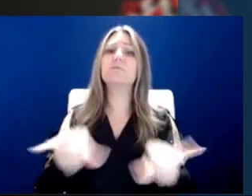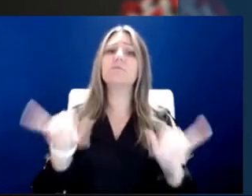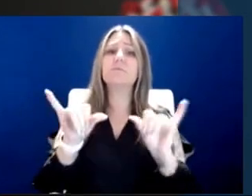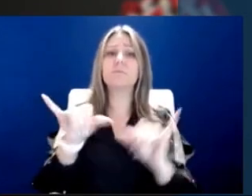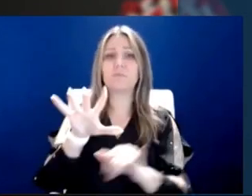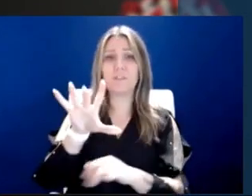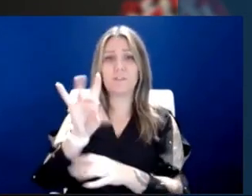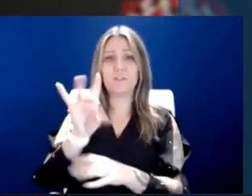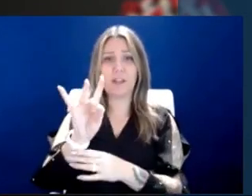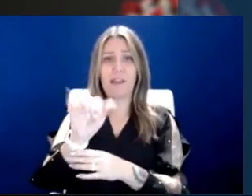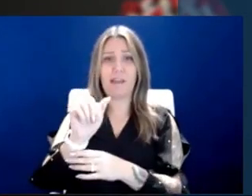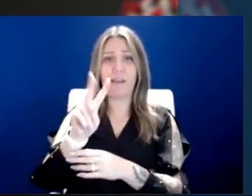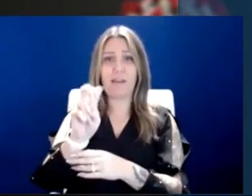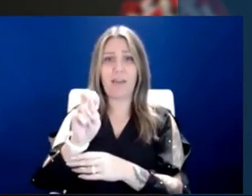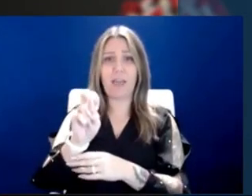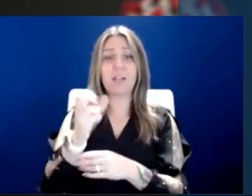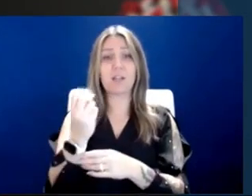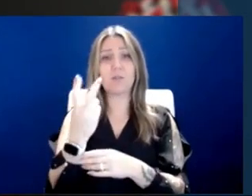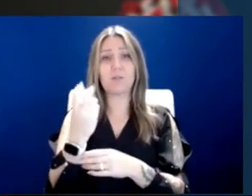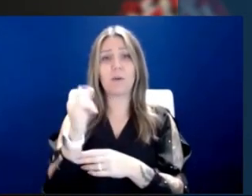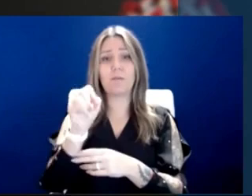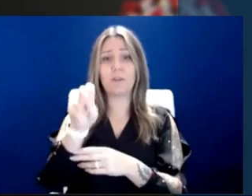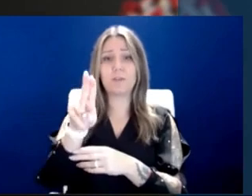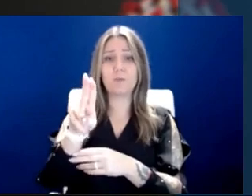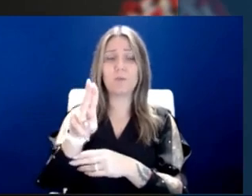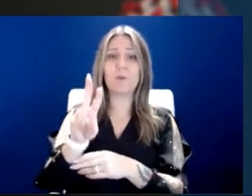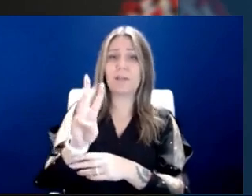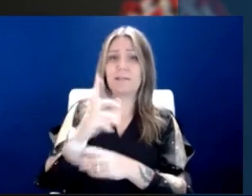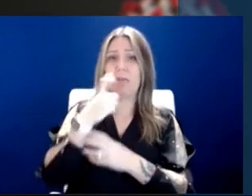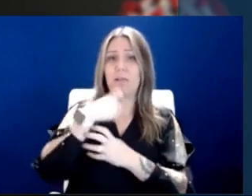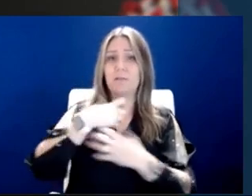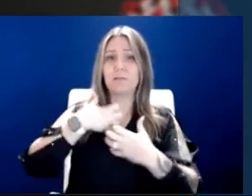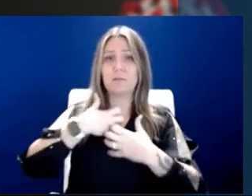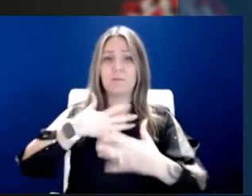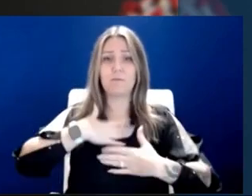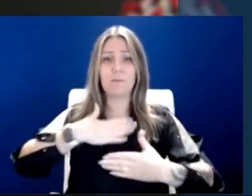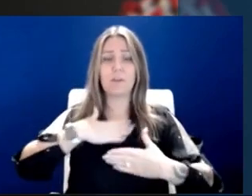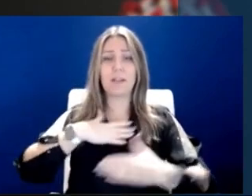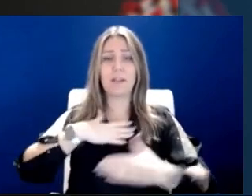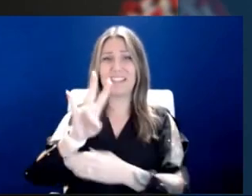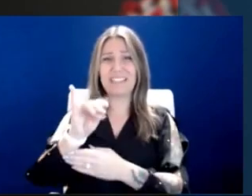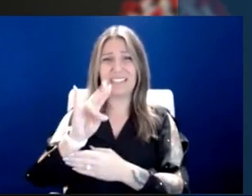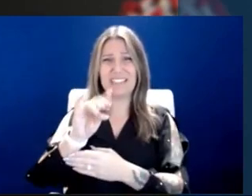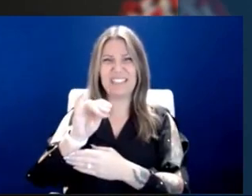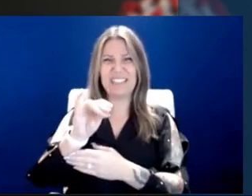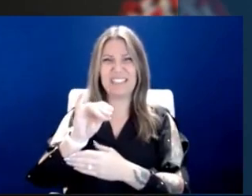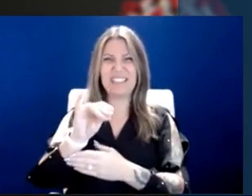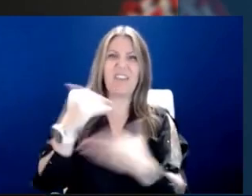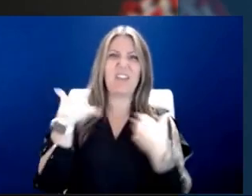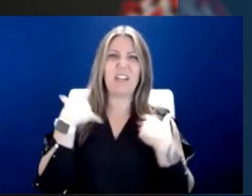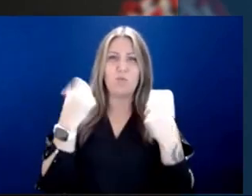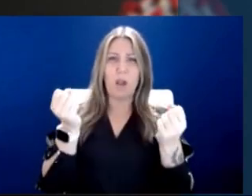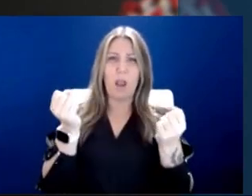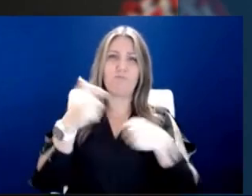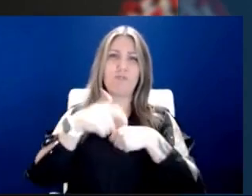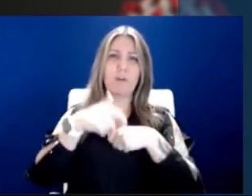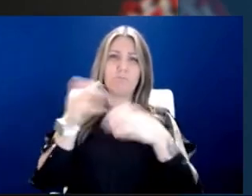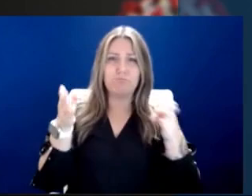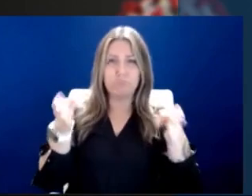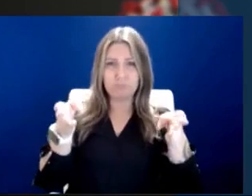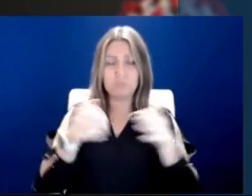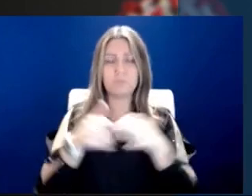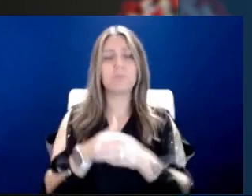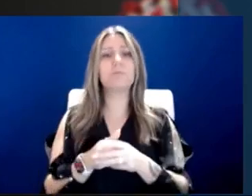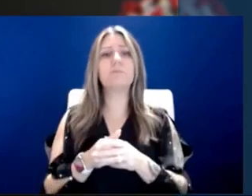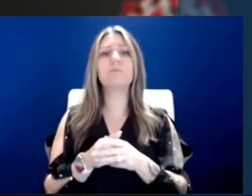with 12 in the ICU right now, 6 on the ventilator, and 70 in that recovery period as well. So again, quite a bit different from